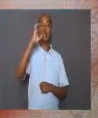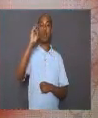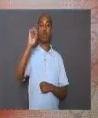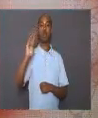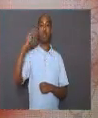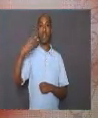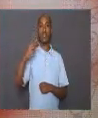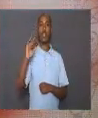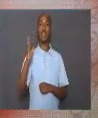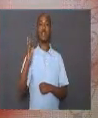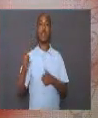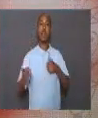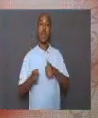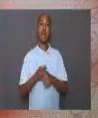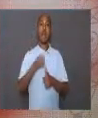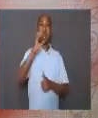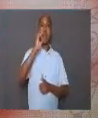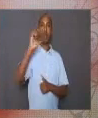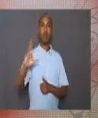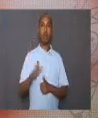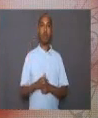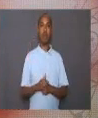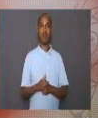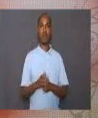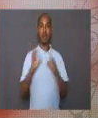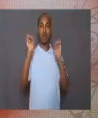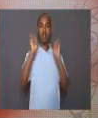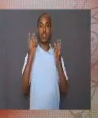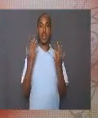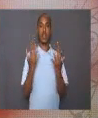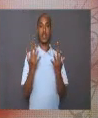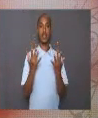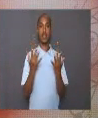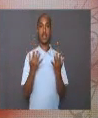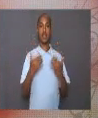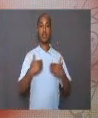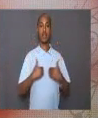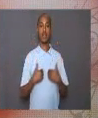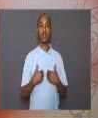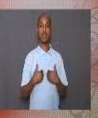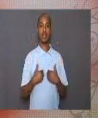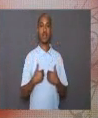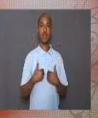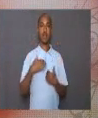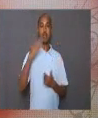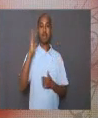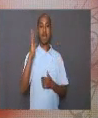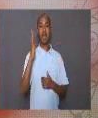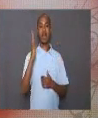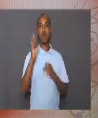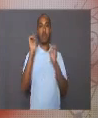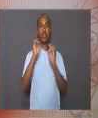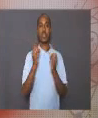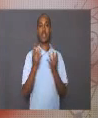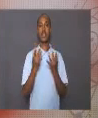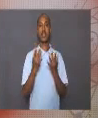If a primary alcohol is oxidized in the presence of mild oxidizing